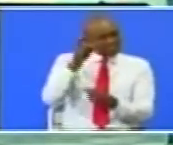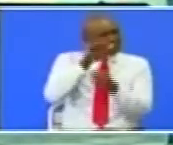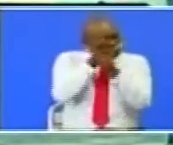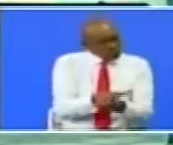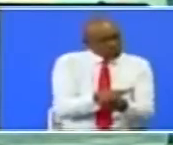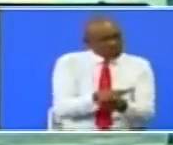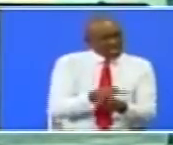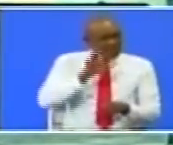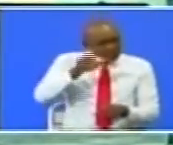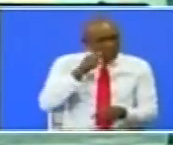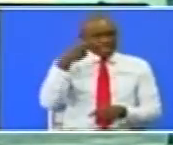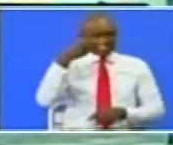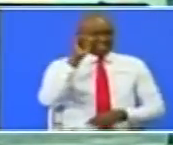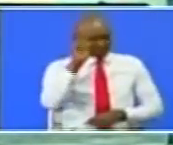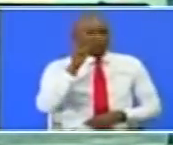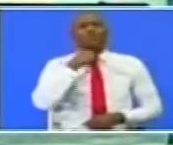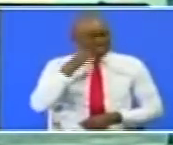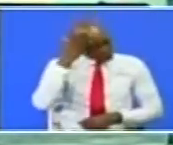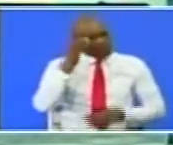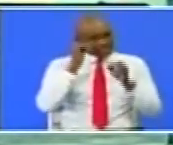against because of his HIV status.